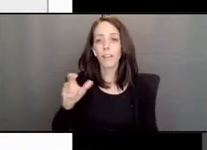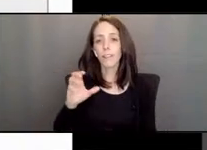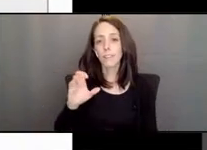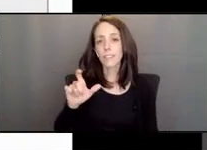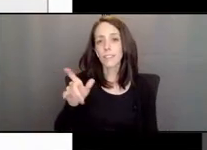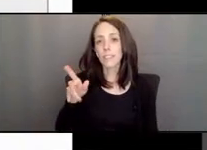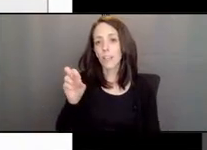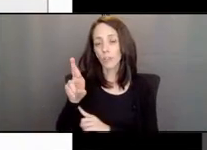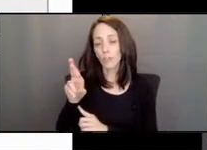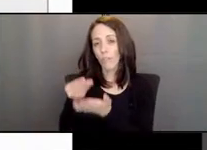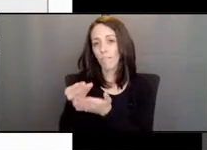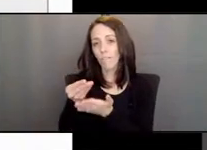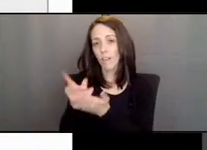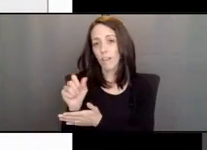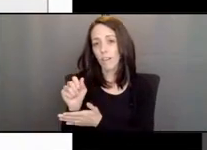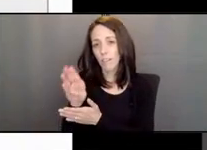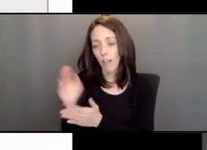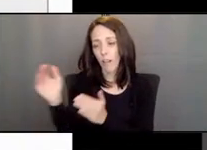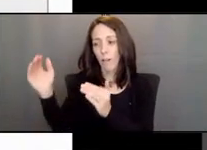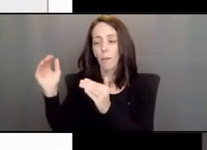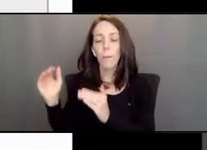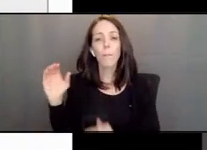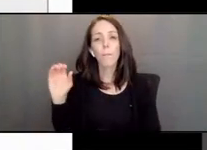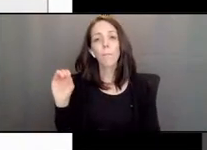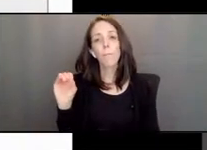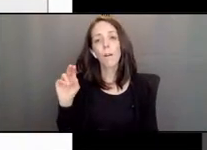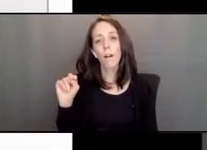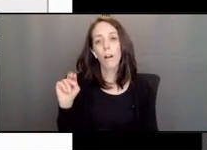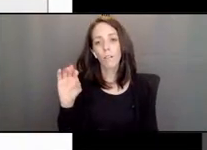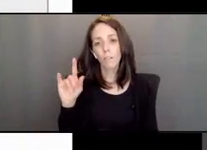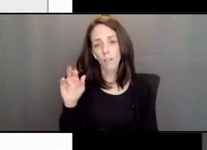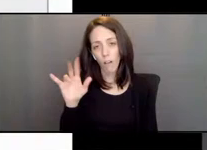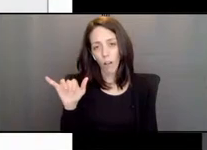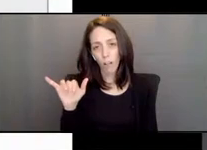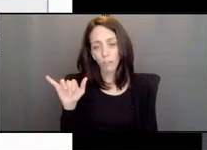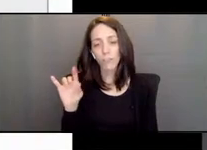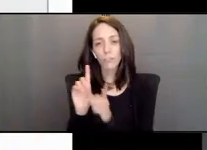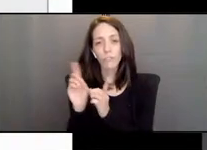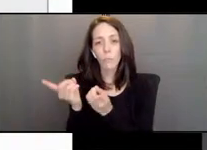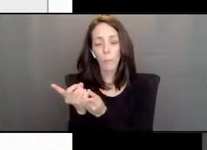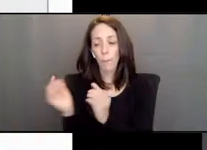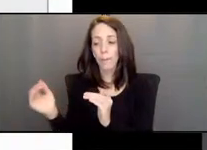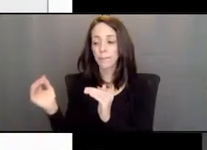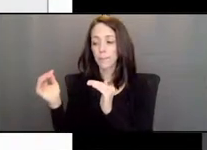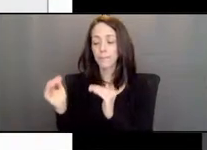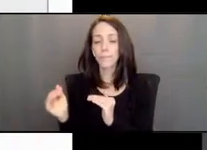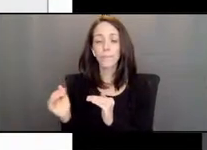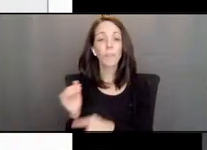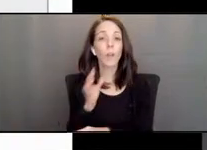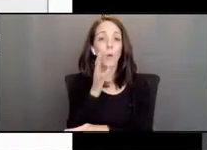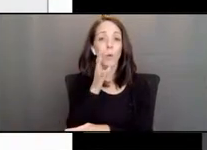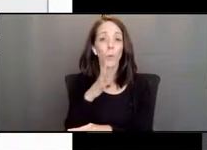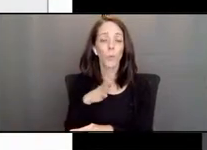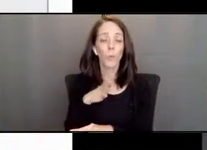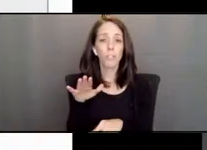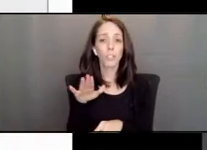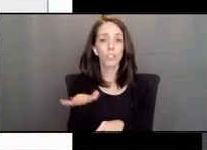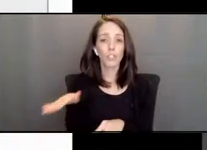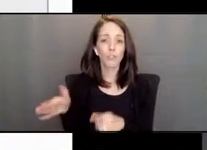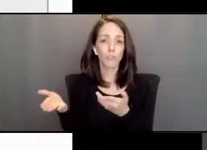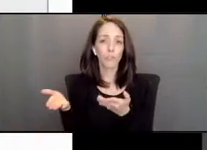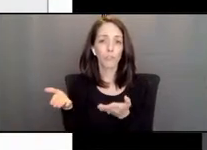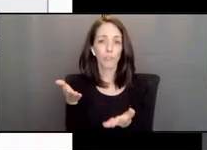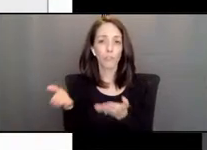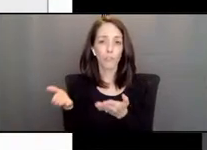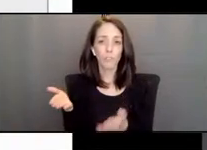community oncology infusion clinic at Mount Hood. Moving down to our women and children's service line, again, FY22